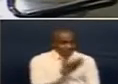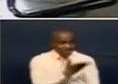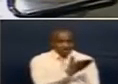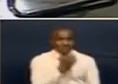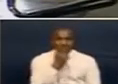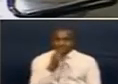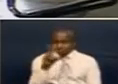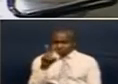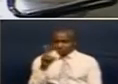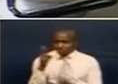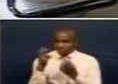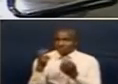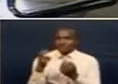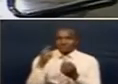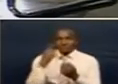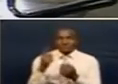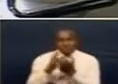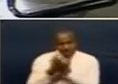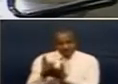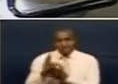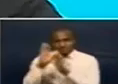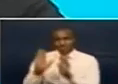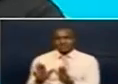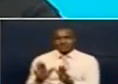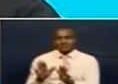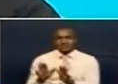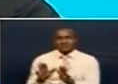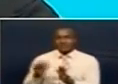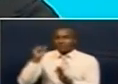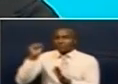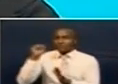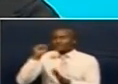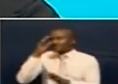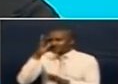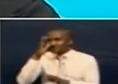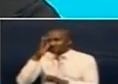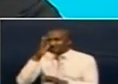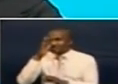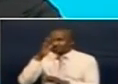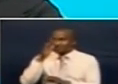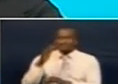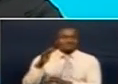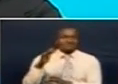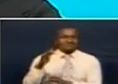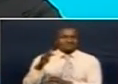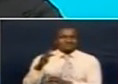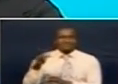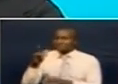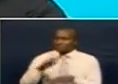that we need to, you see, honesty is a good thing. And this politics of deceit, this politics of